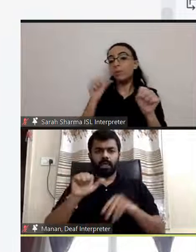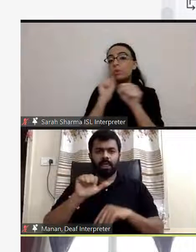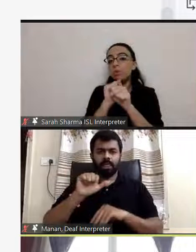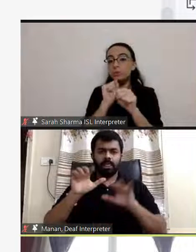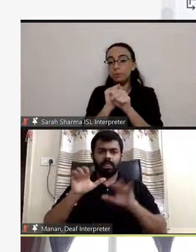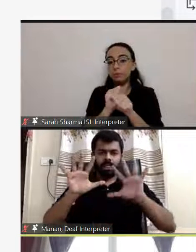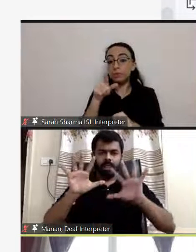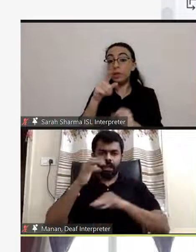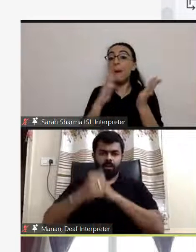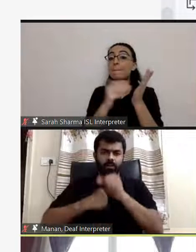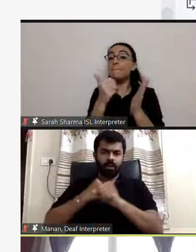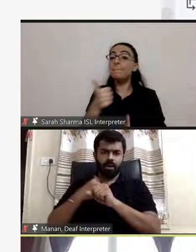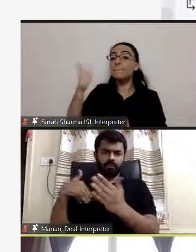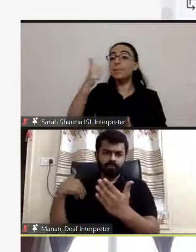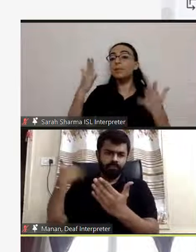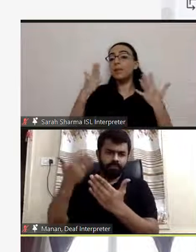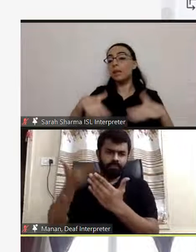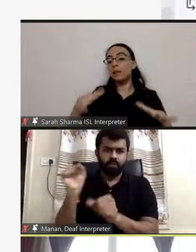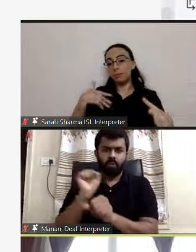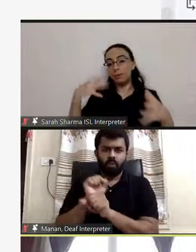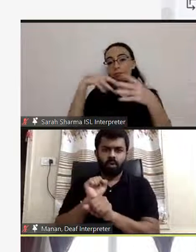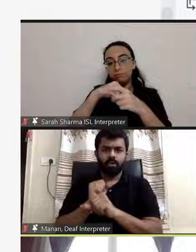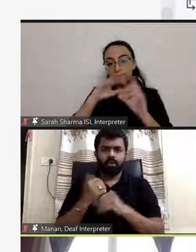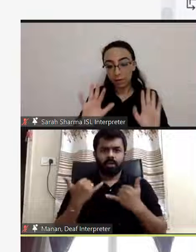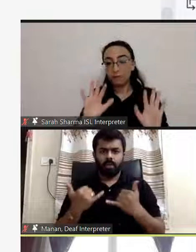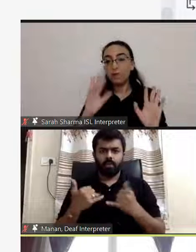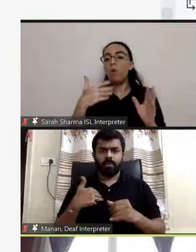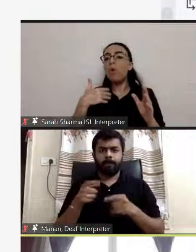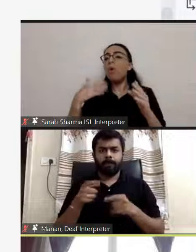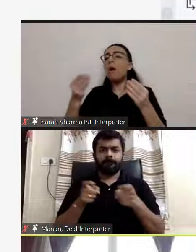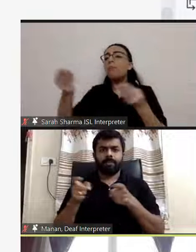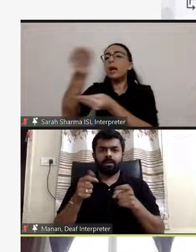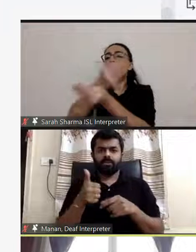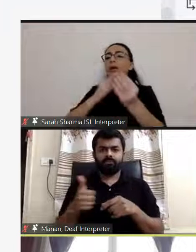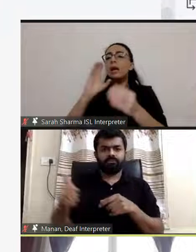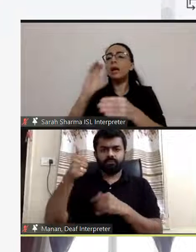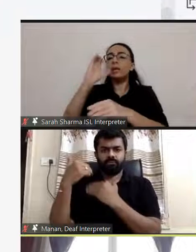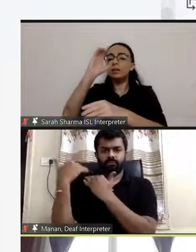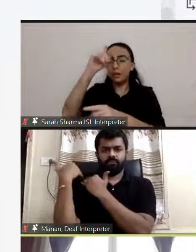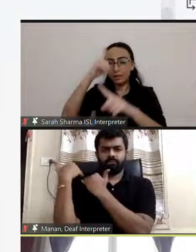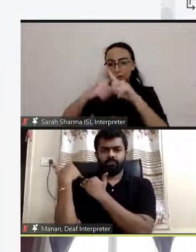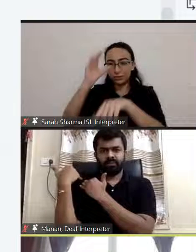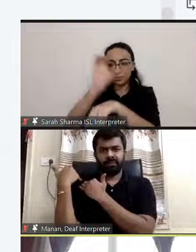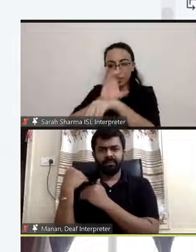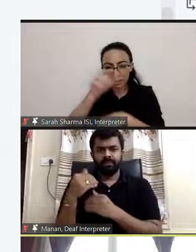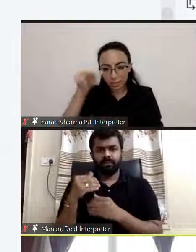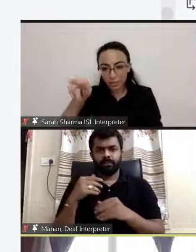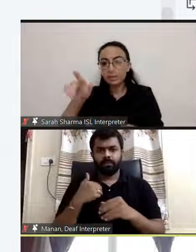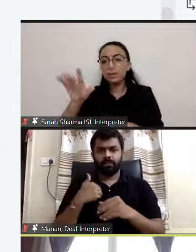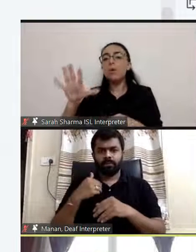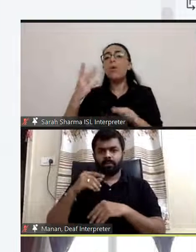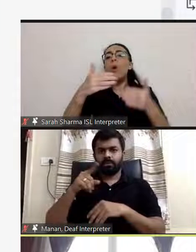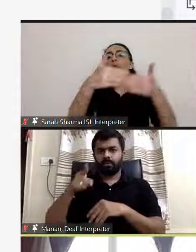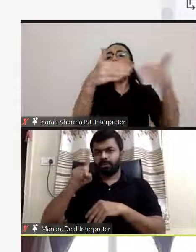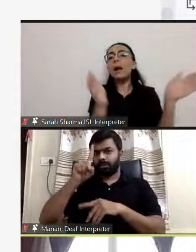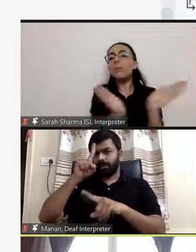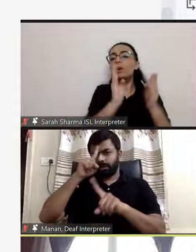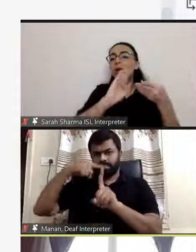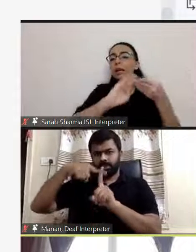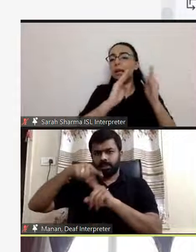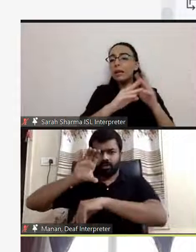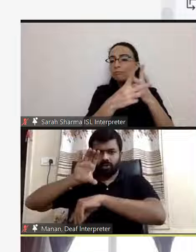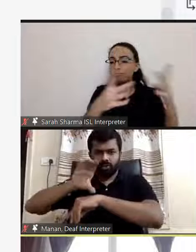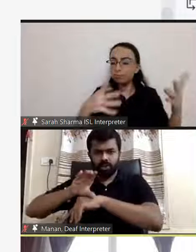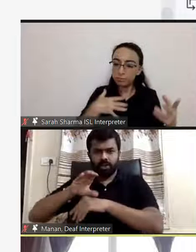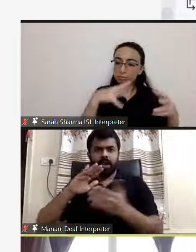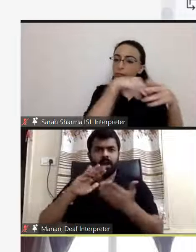Health. We work with the local churches, with local communities, and TLM Congo